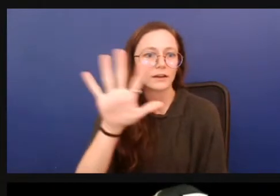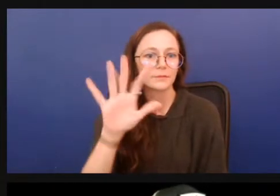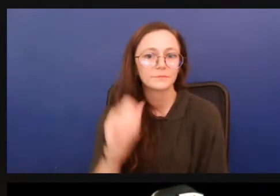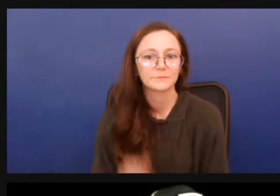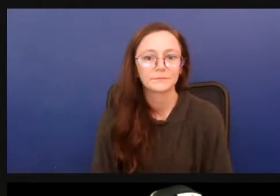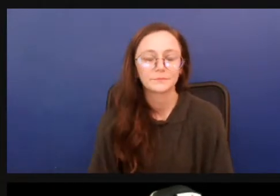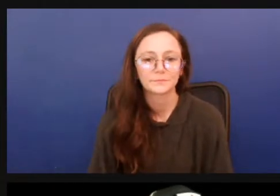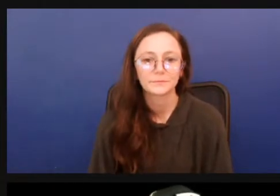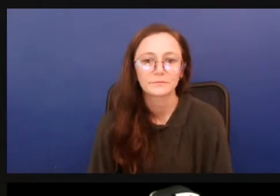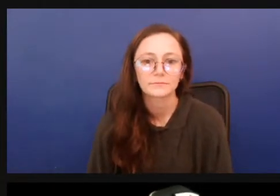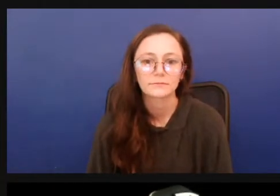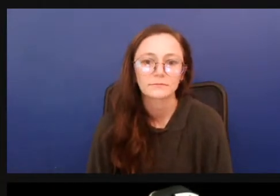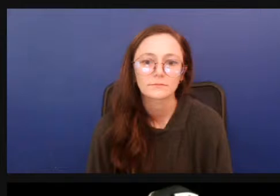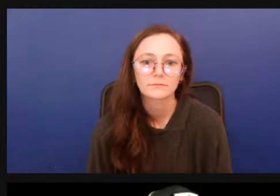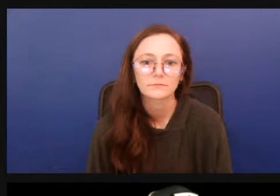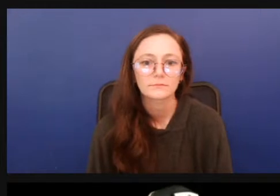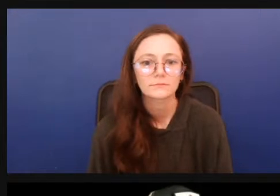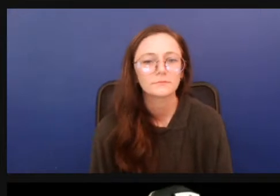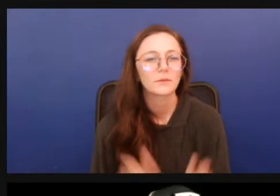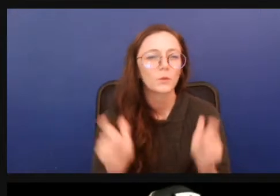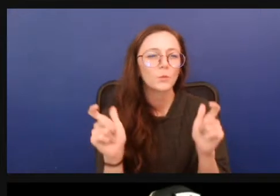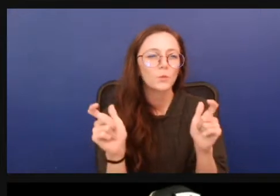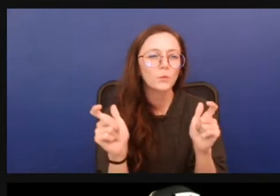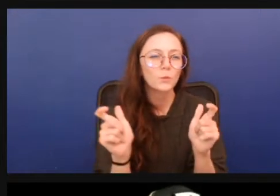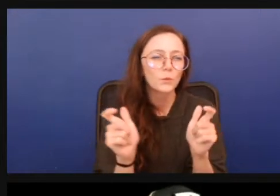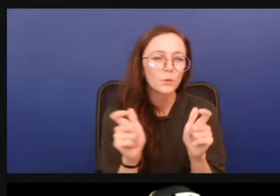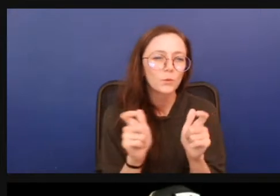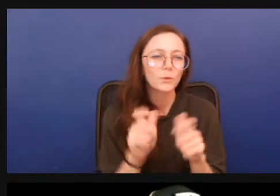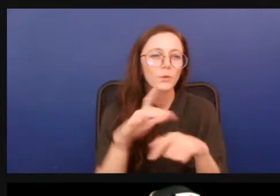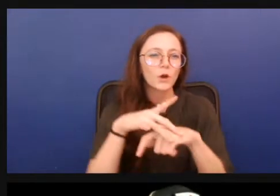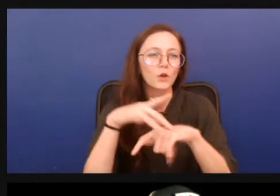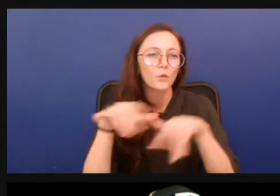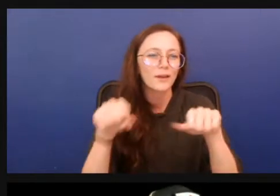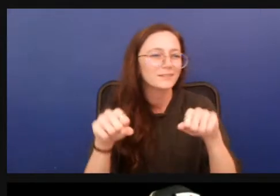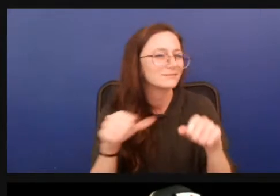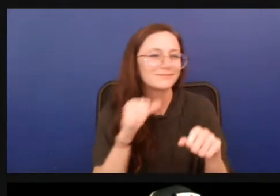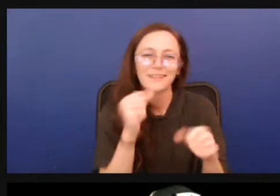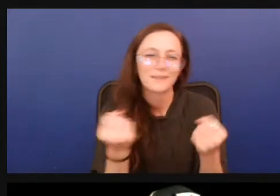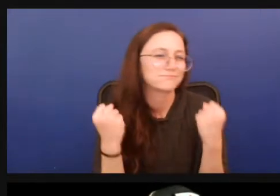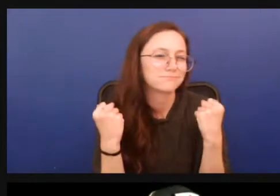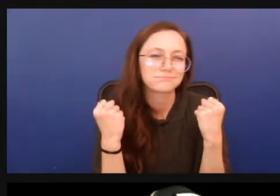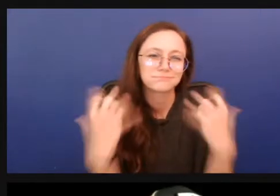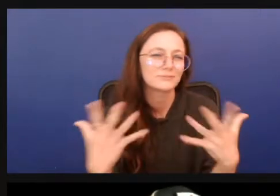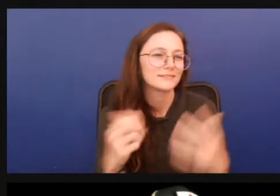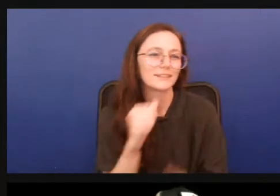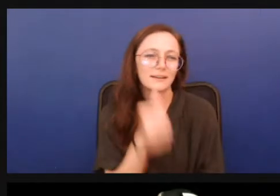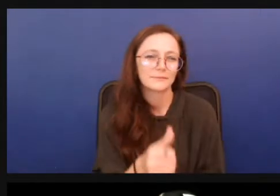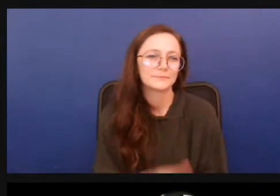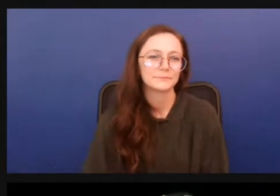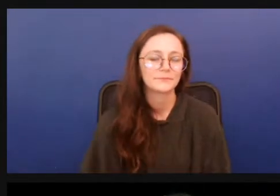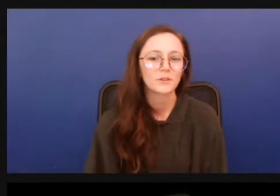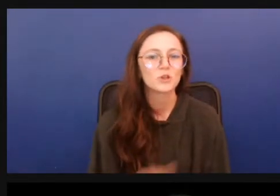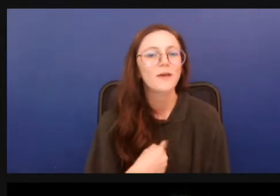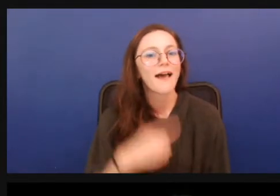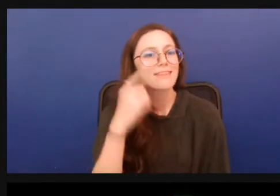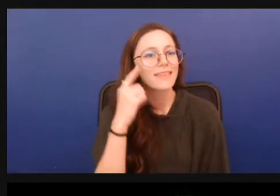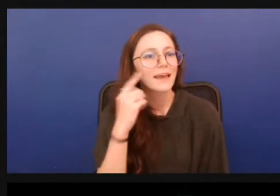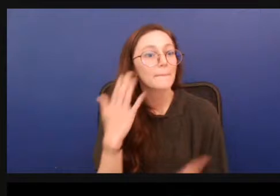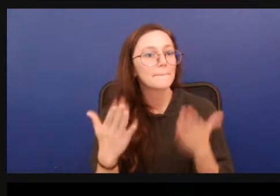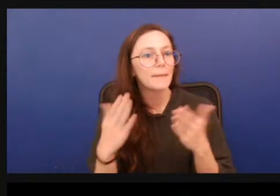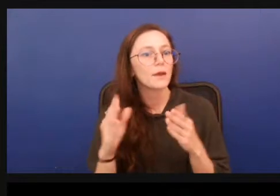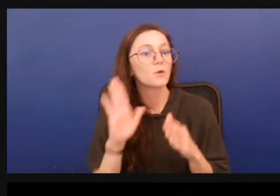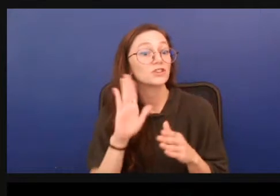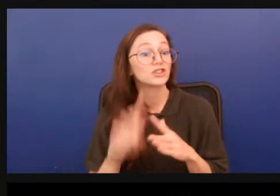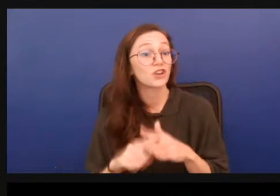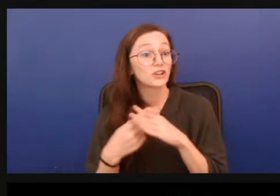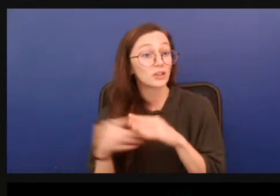that. This has had a few small earthquakes in there, but not that many. So I think maybe possibly these earthquakes might migrate over maybe to the edge of this thing, maybe. That might be as close